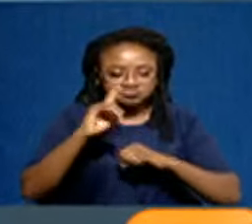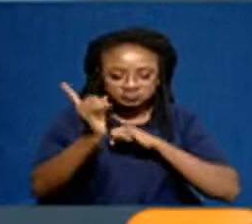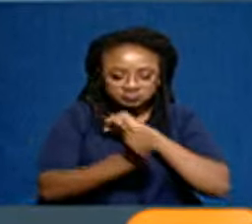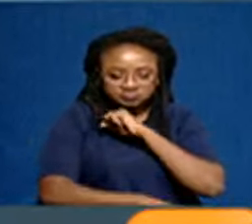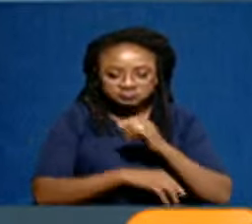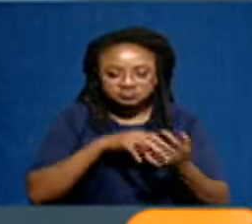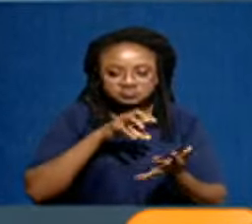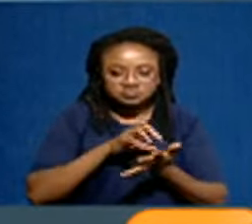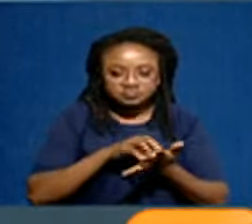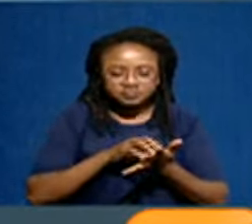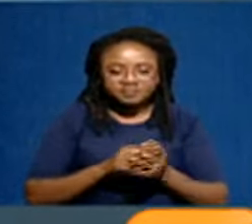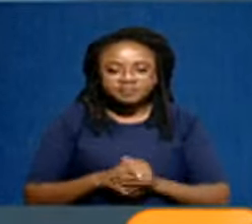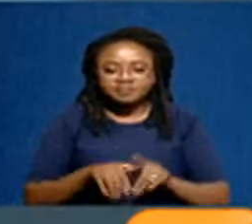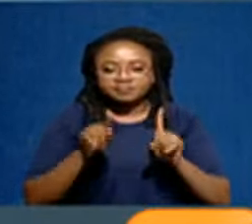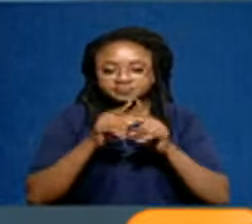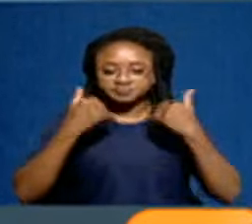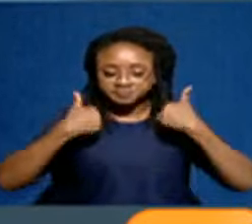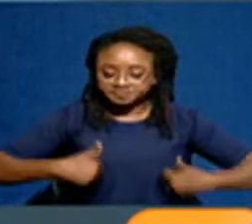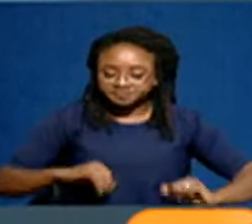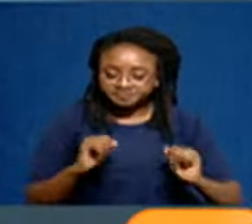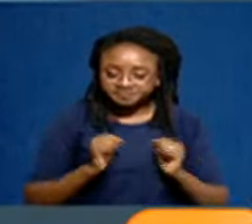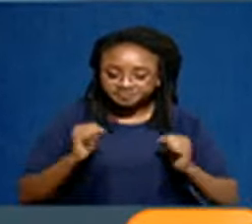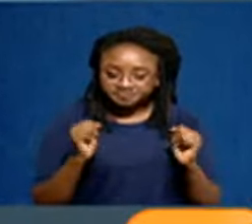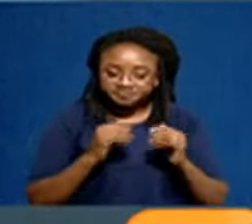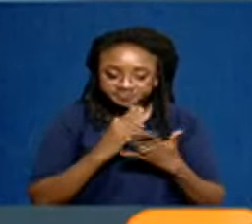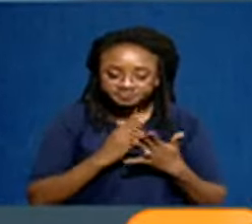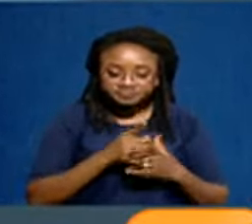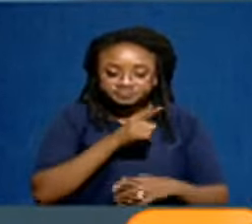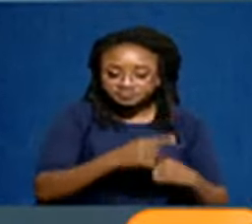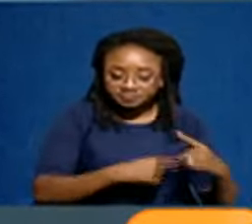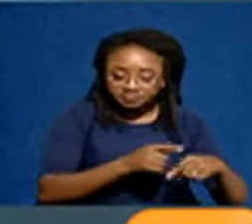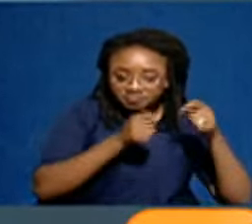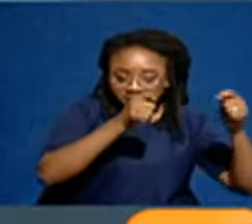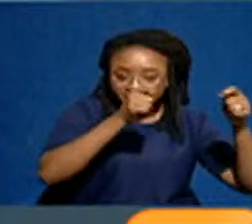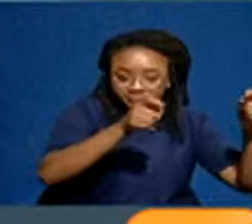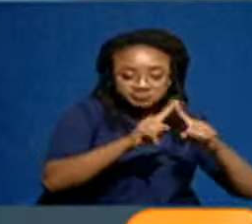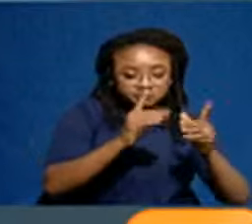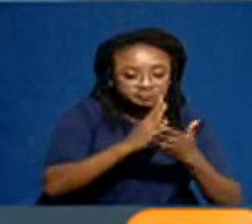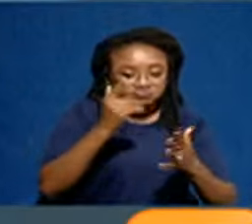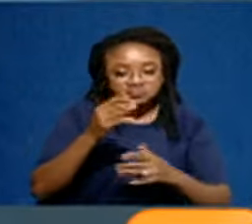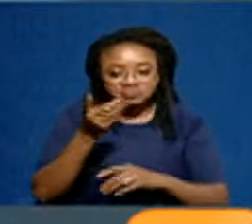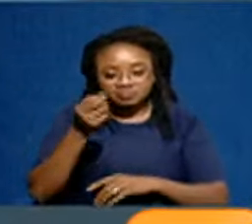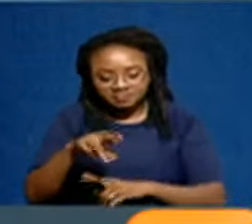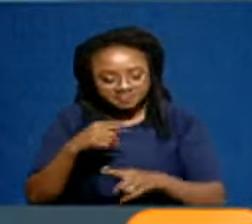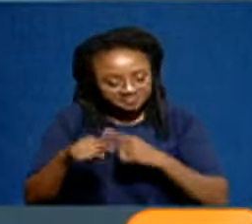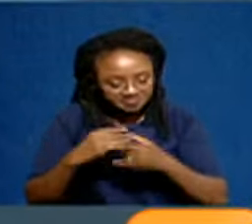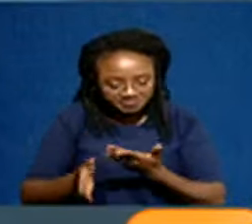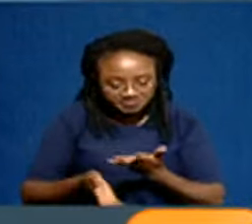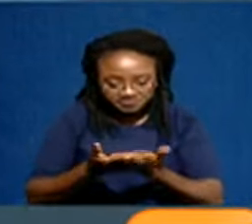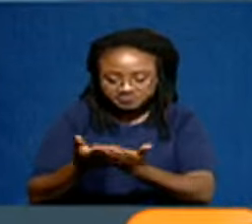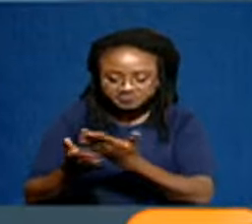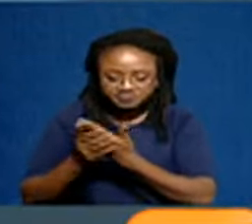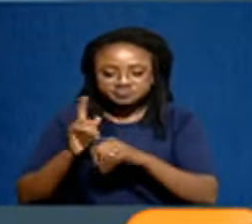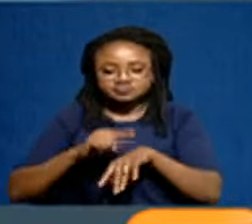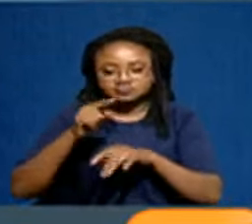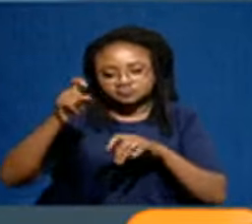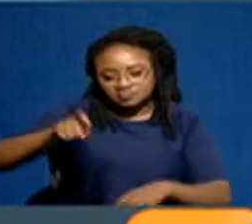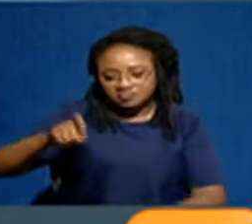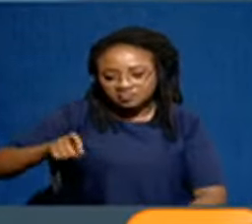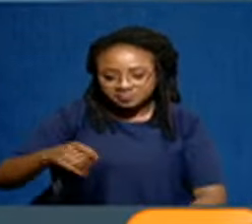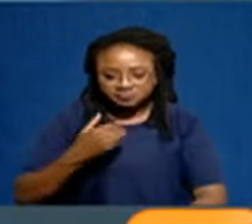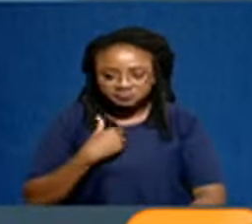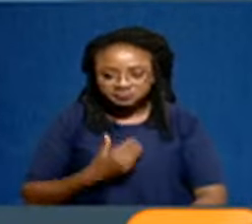strike, but I'm happy even as the strike is on, the doctors have a heart to save lives when and if they're required. I will not go into